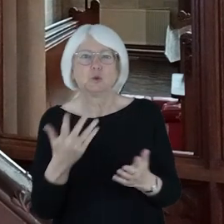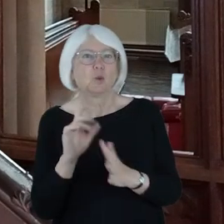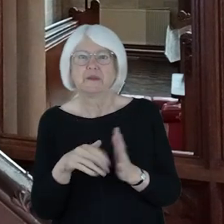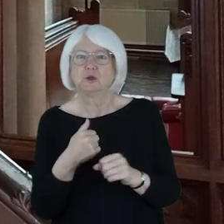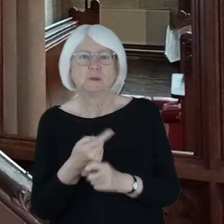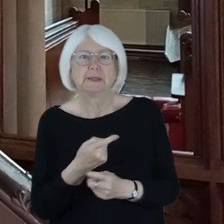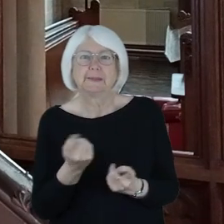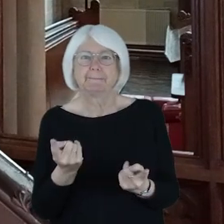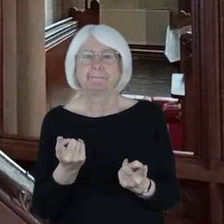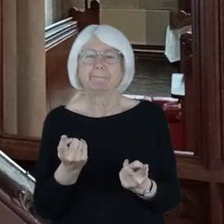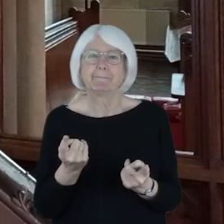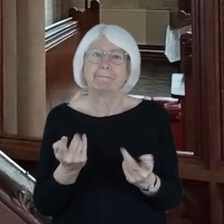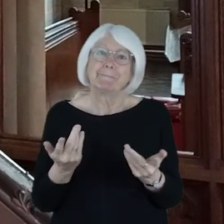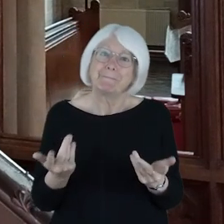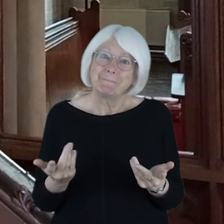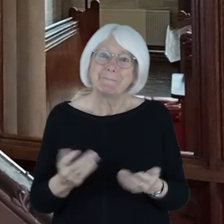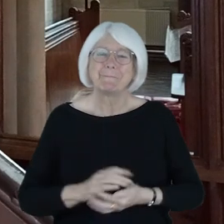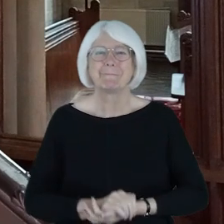what they are doing."